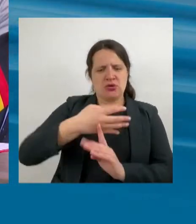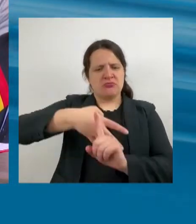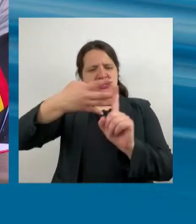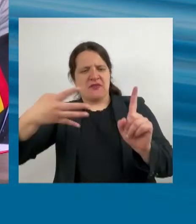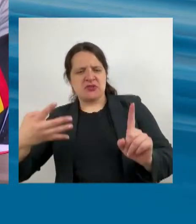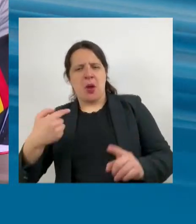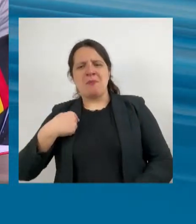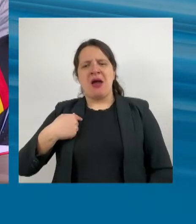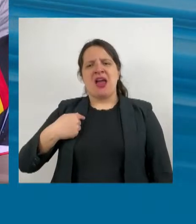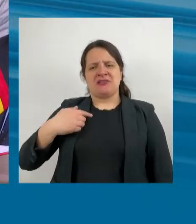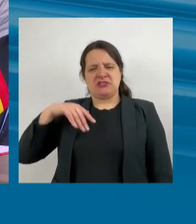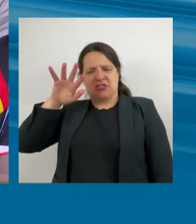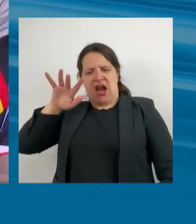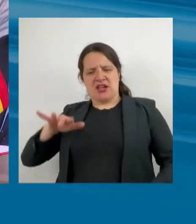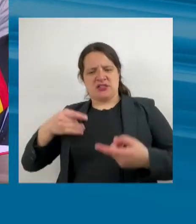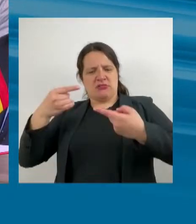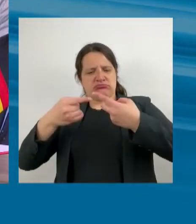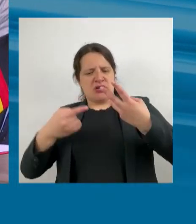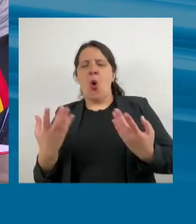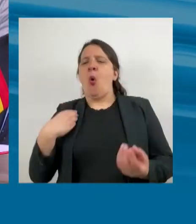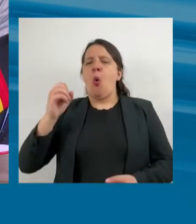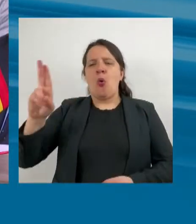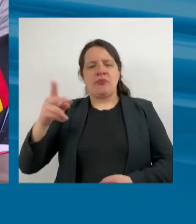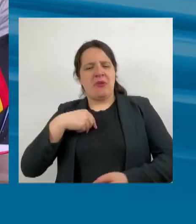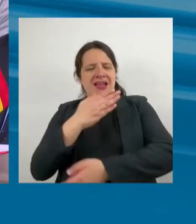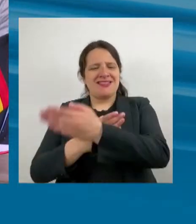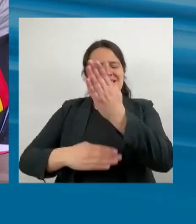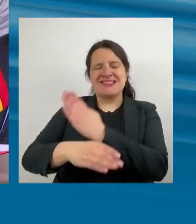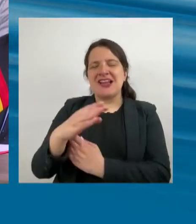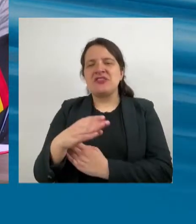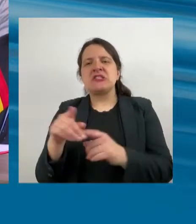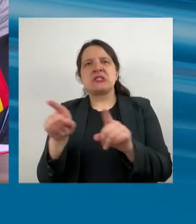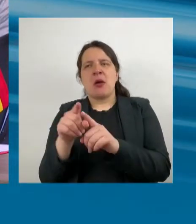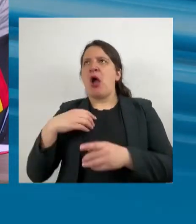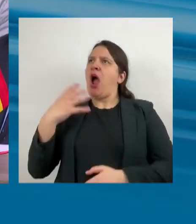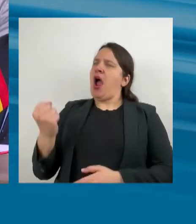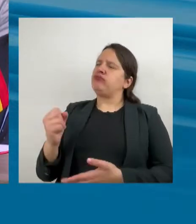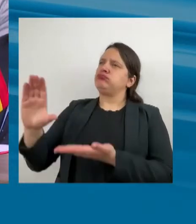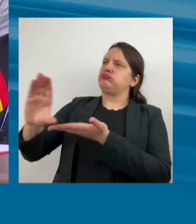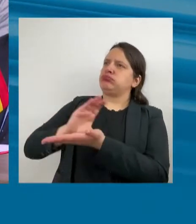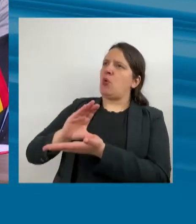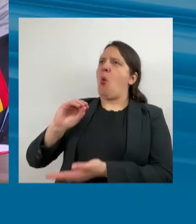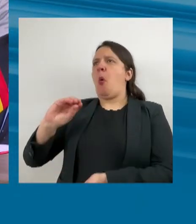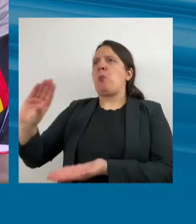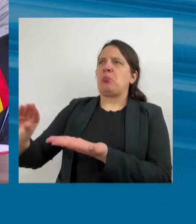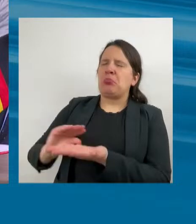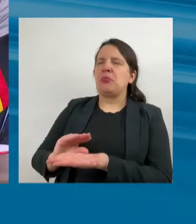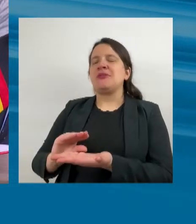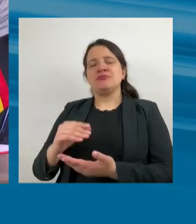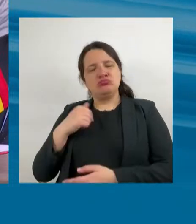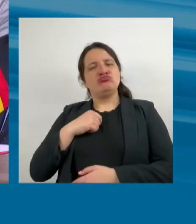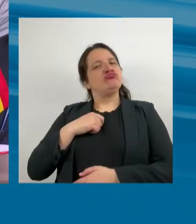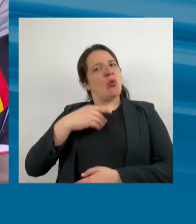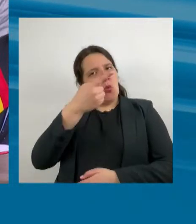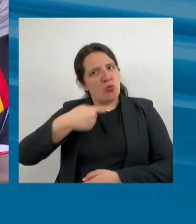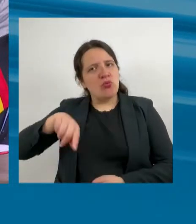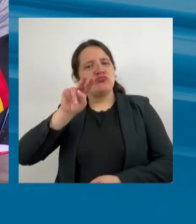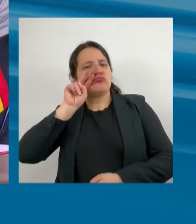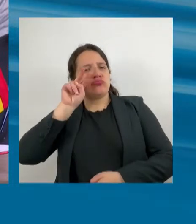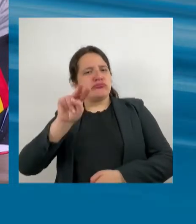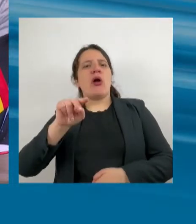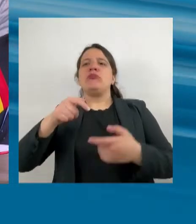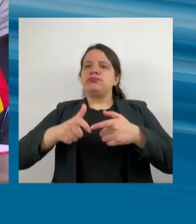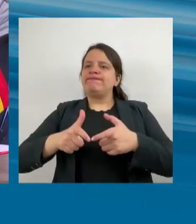disability, and/or economic status. We see inclusive economic growth as a fundamental